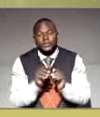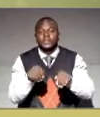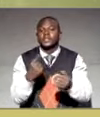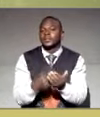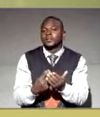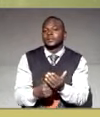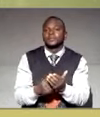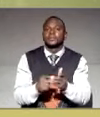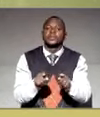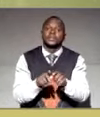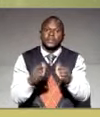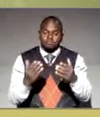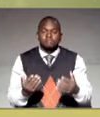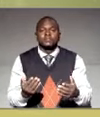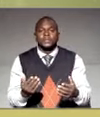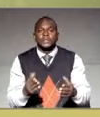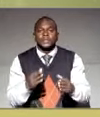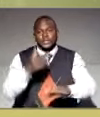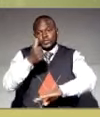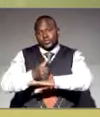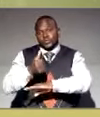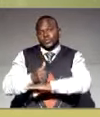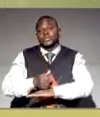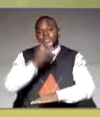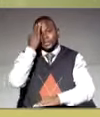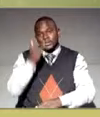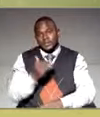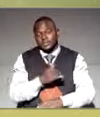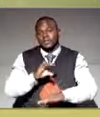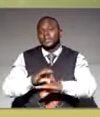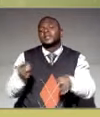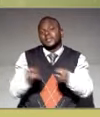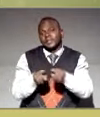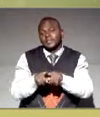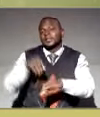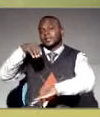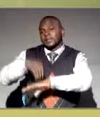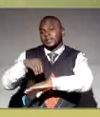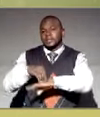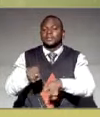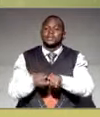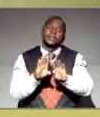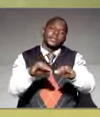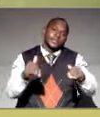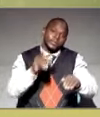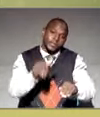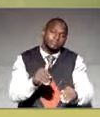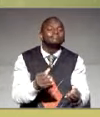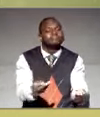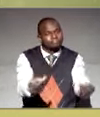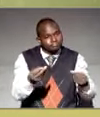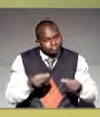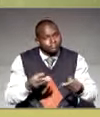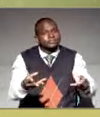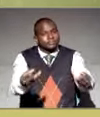in Uganda, and Soroti Catholic Diocese, and Tororo Ecclesiastical Province, and whoever can be in position to